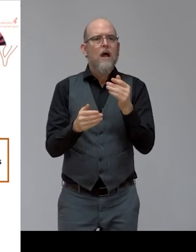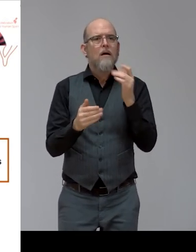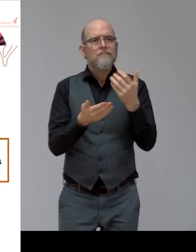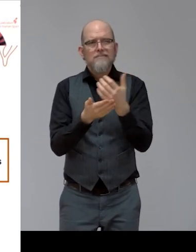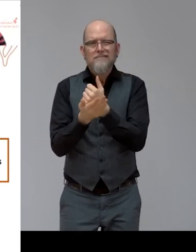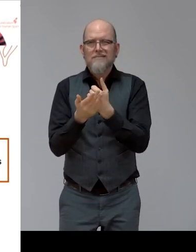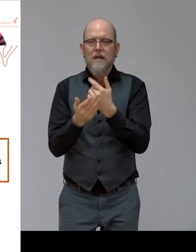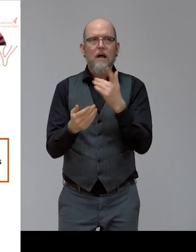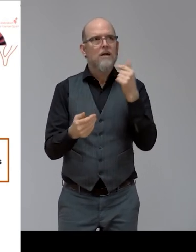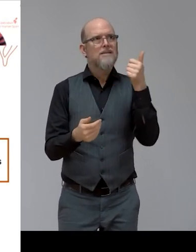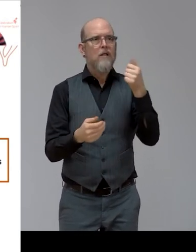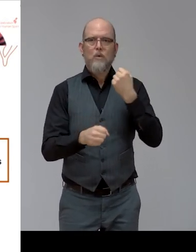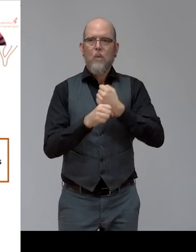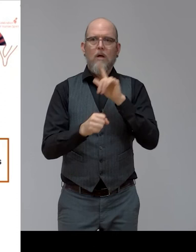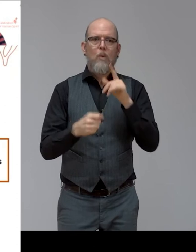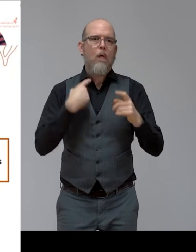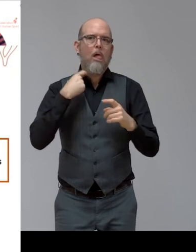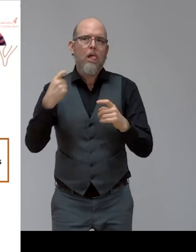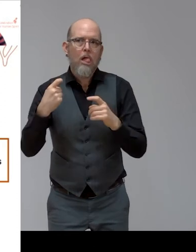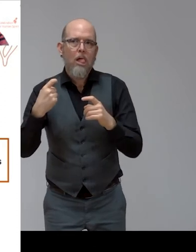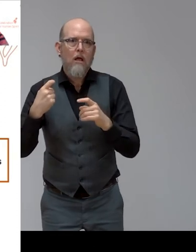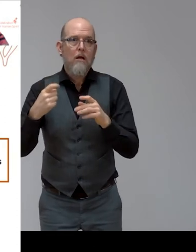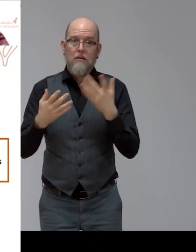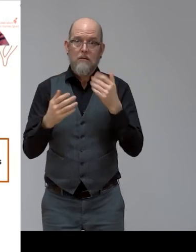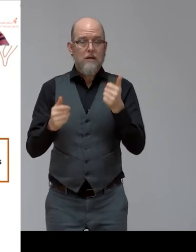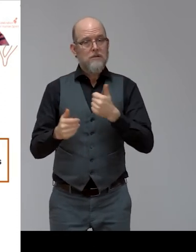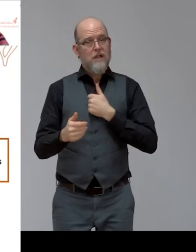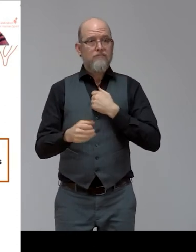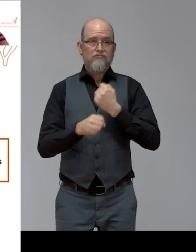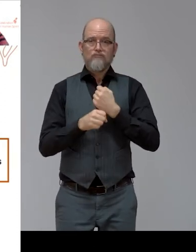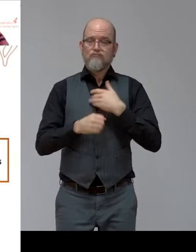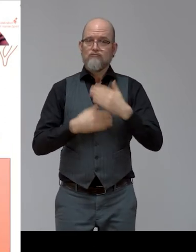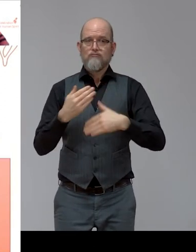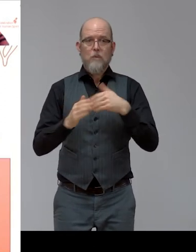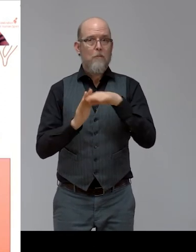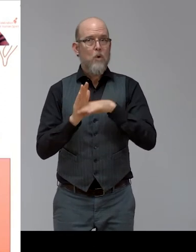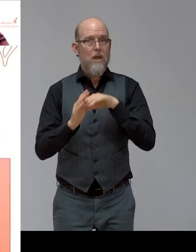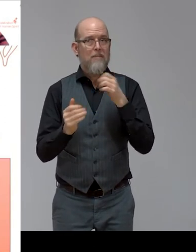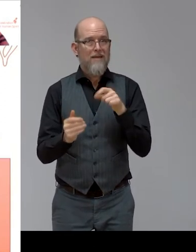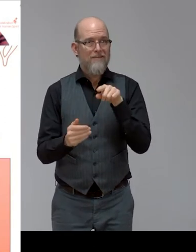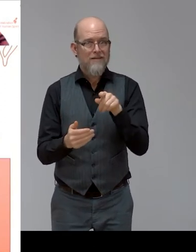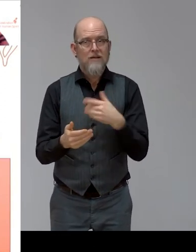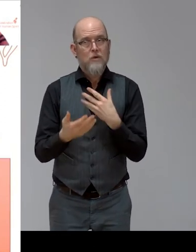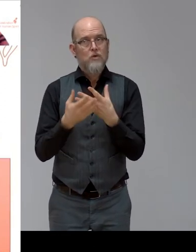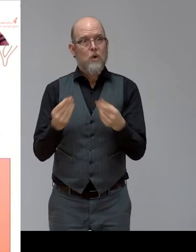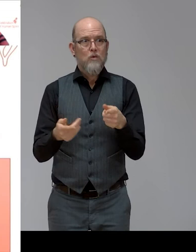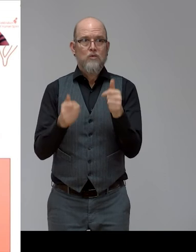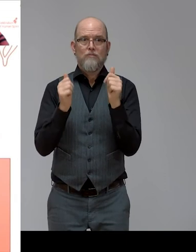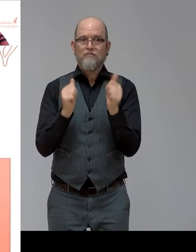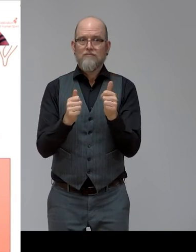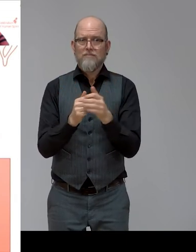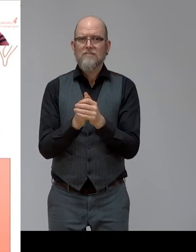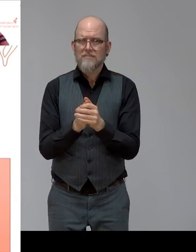that unique, exact solution is our iTool. The true value of our self-learning solution iTool can be